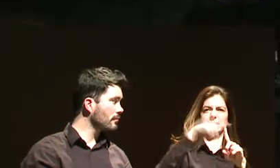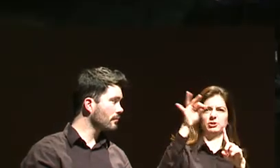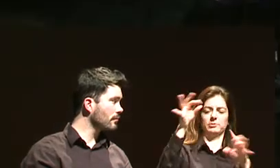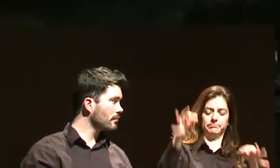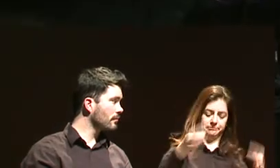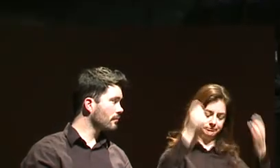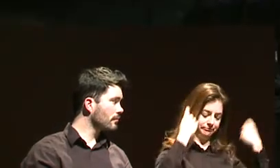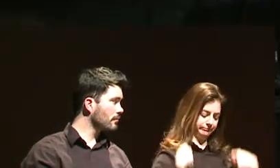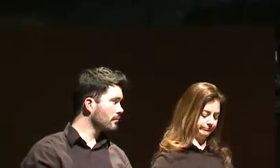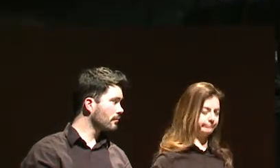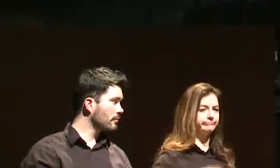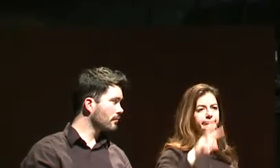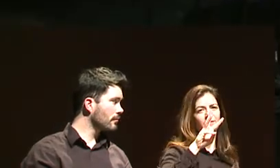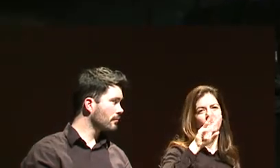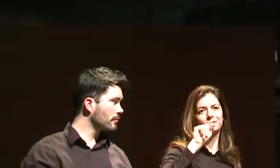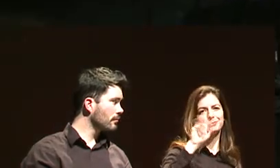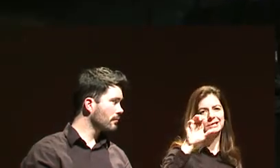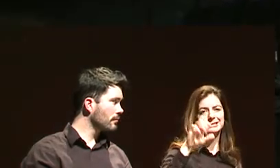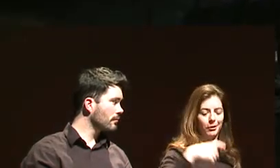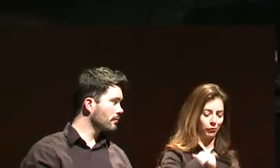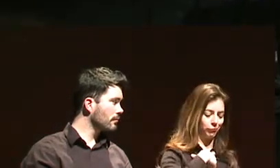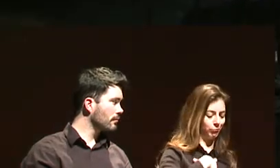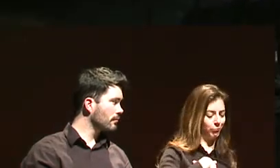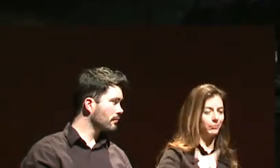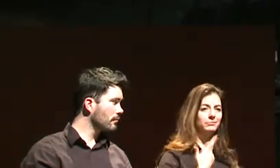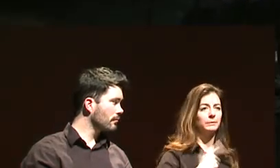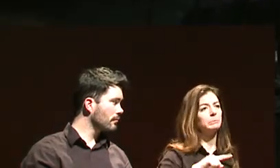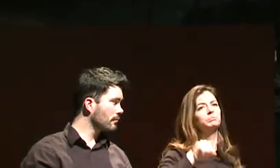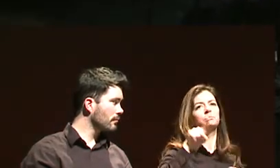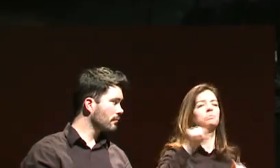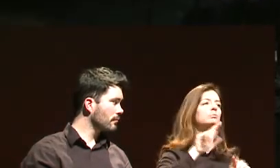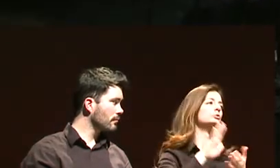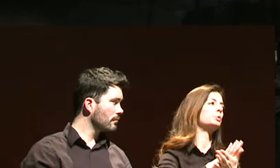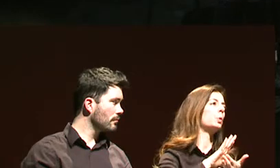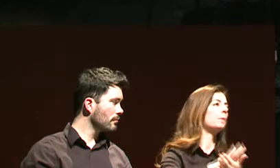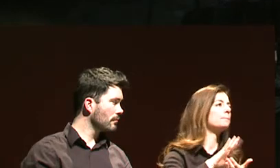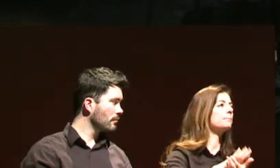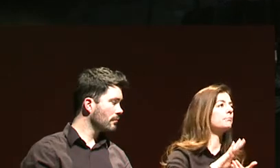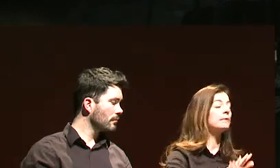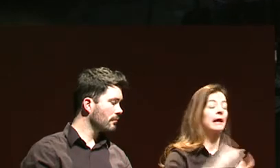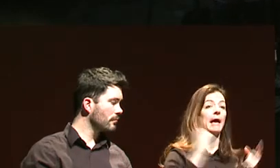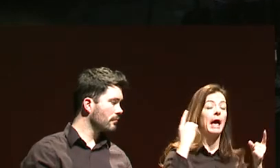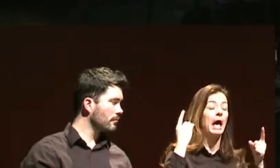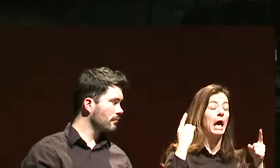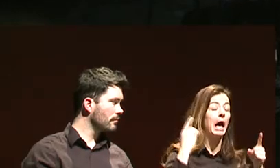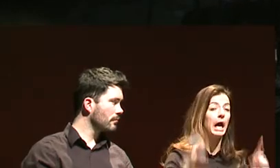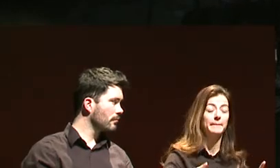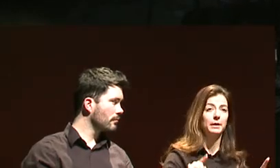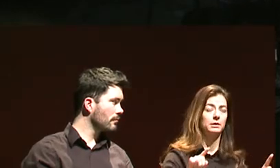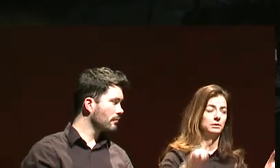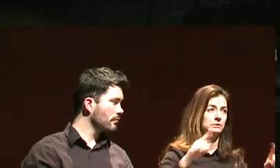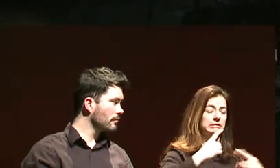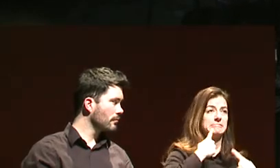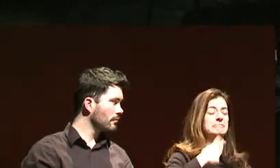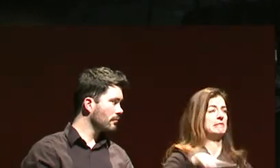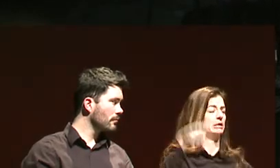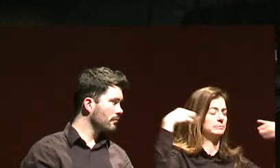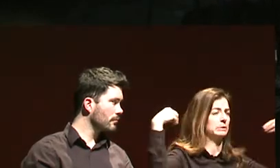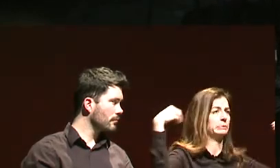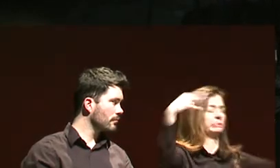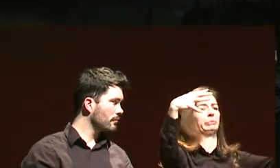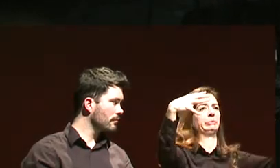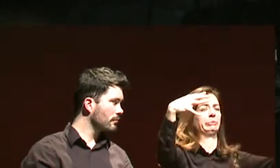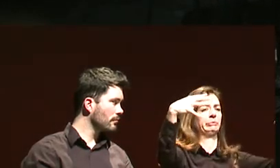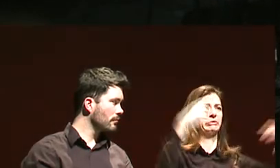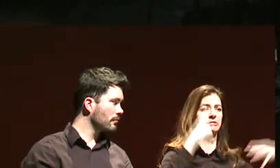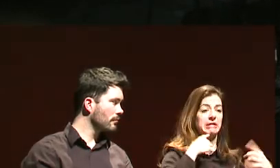screen of the World Trade Center, and head off to school. A short while later, the announcement comes over the intercom. A plane